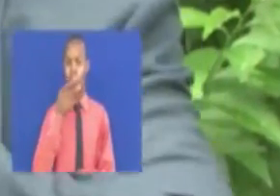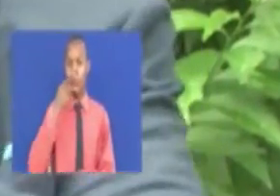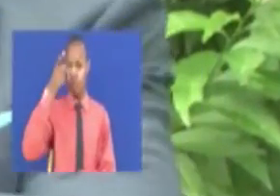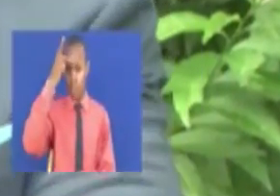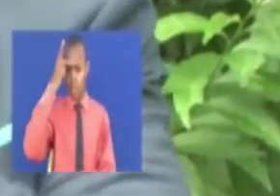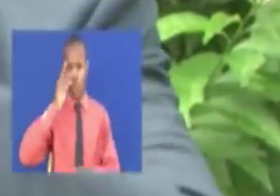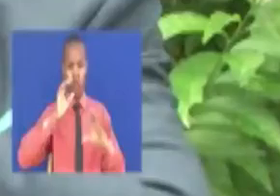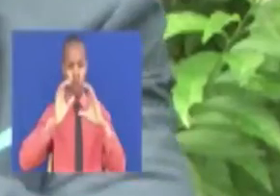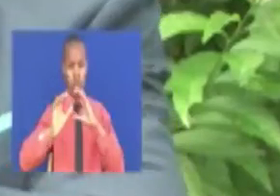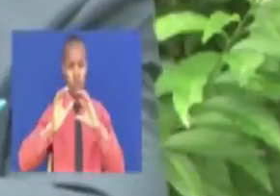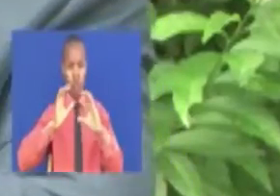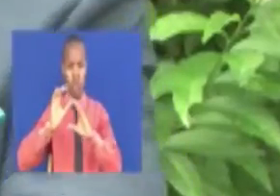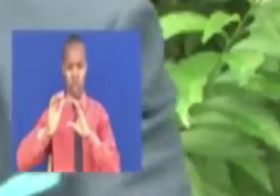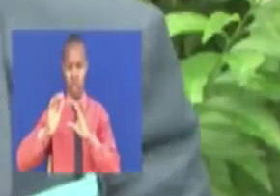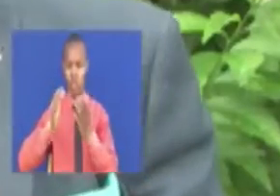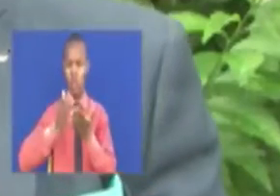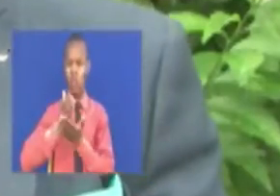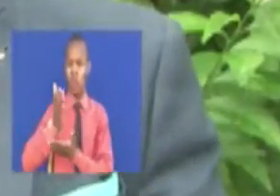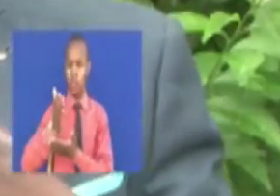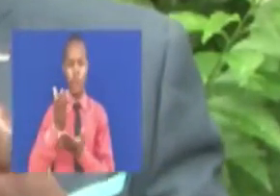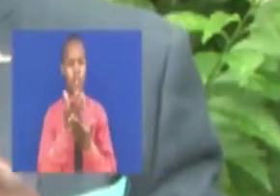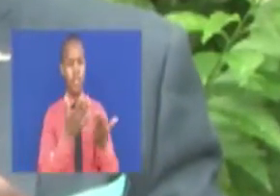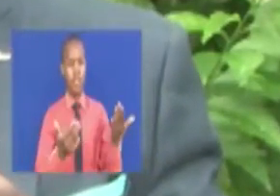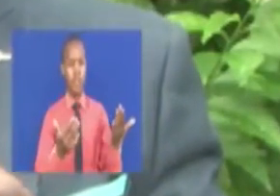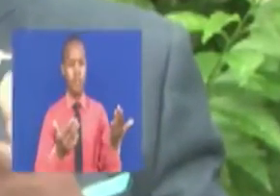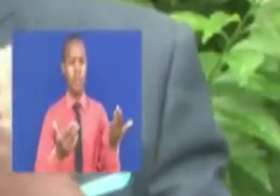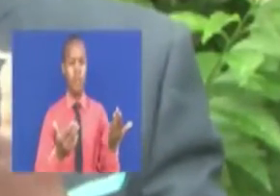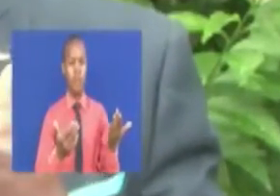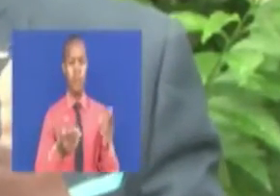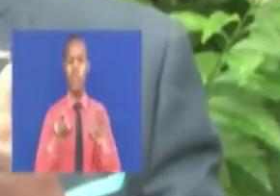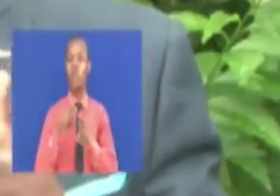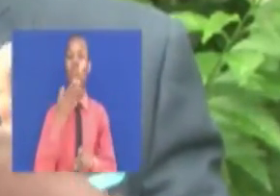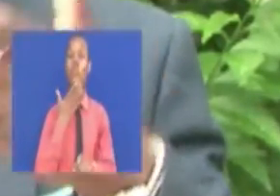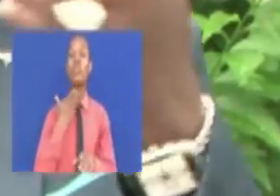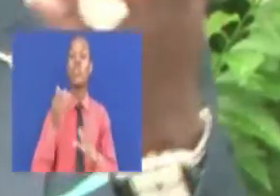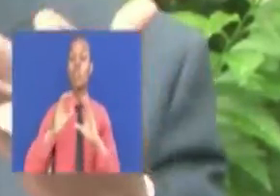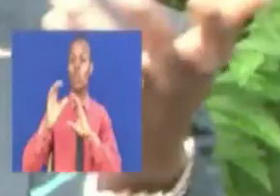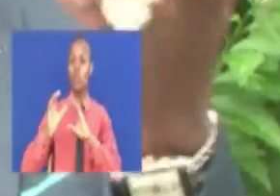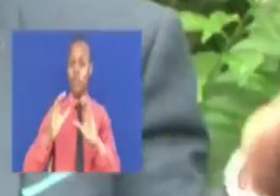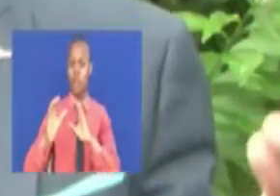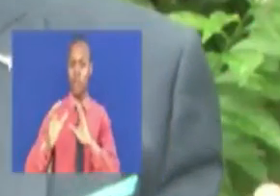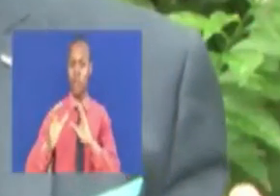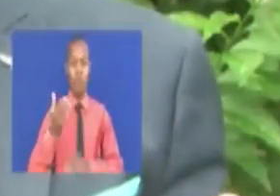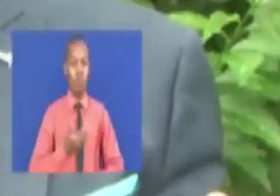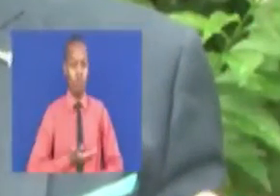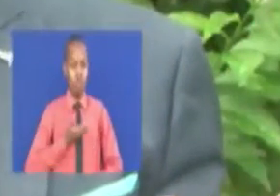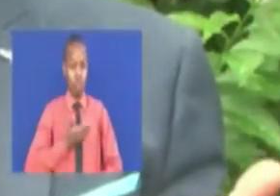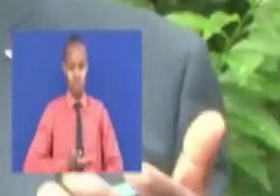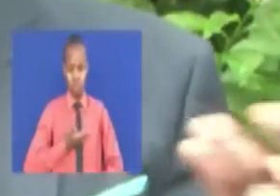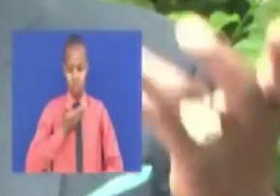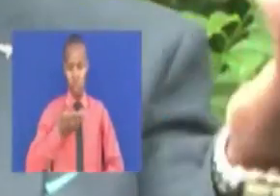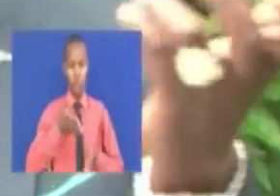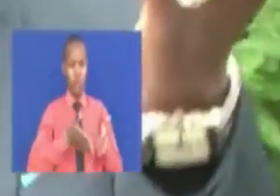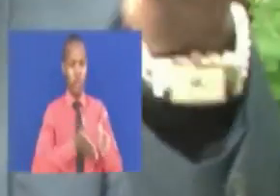They communicate through the tantrums. They just want to communicate in an aggressive manner or